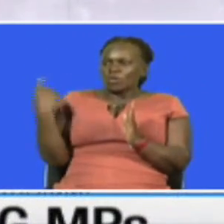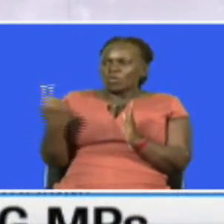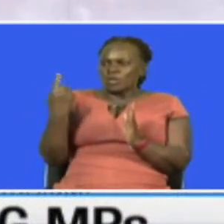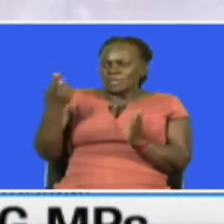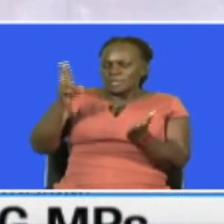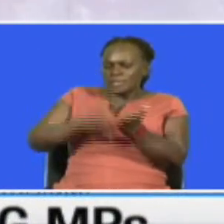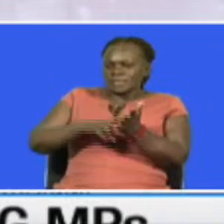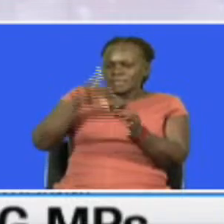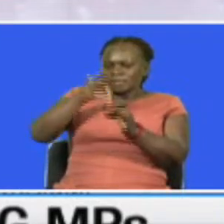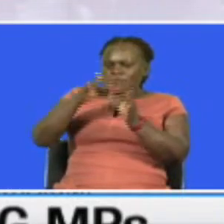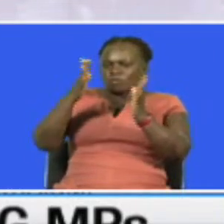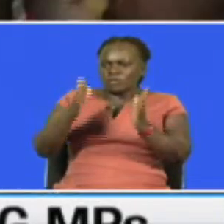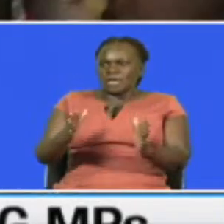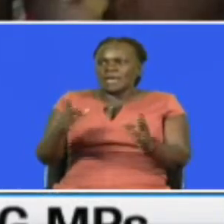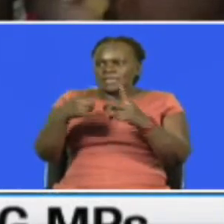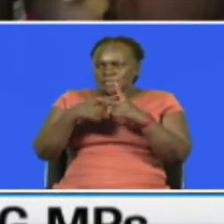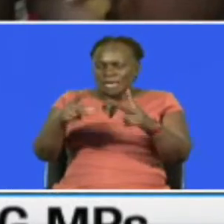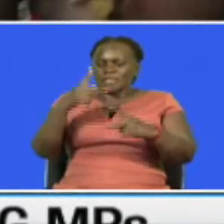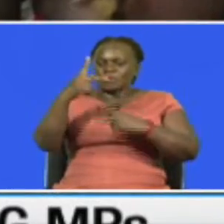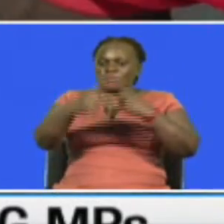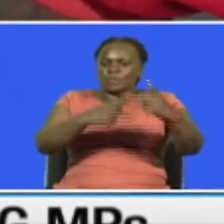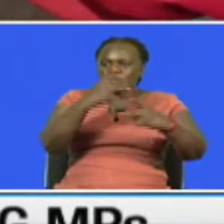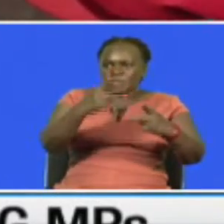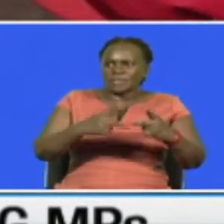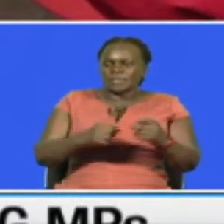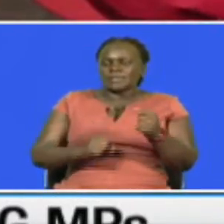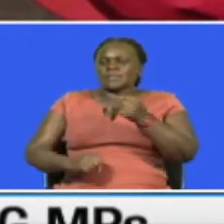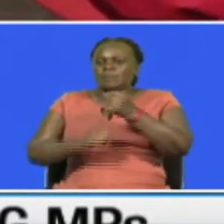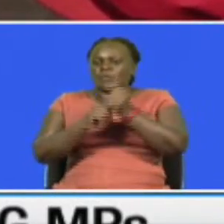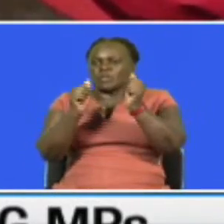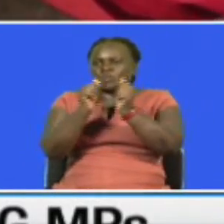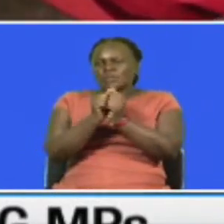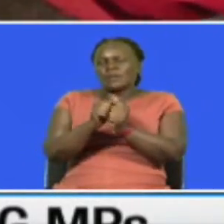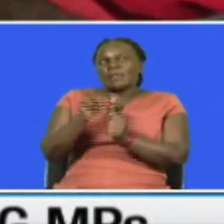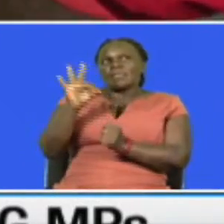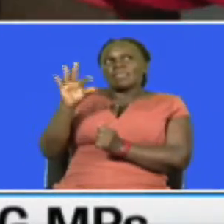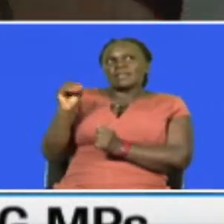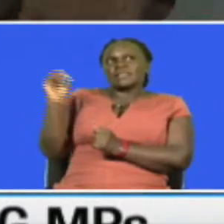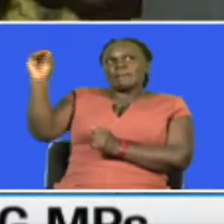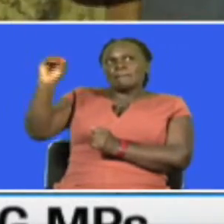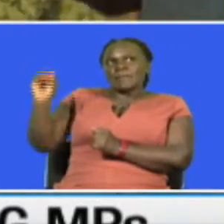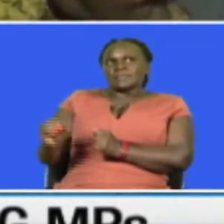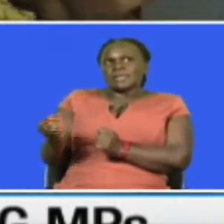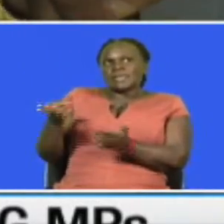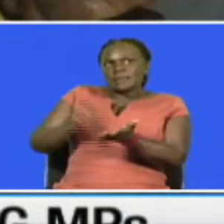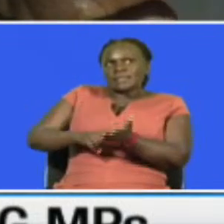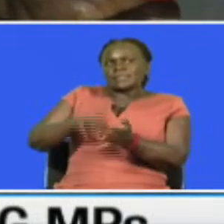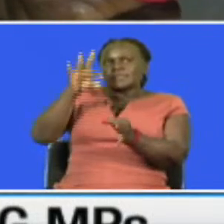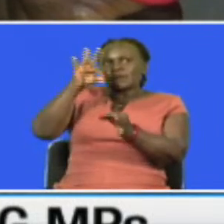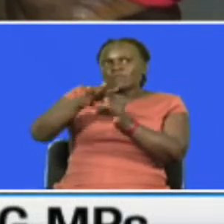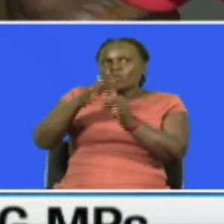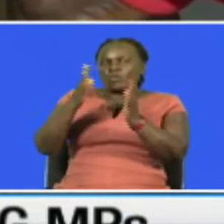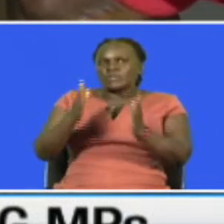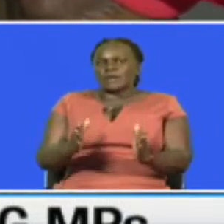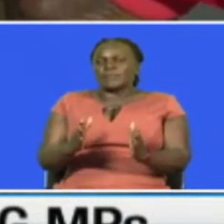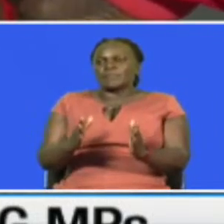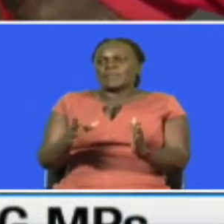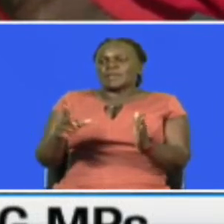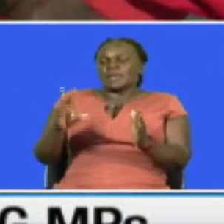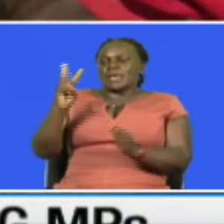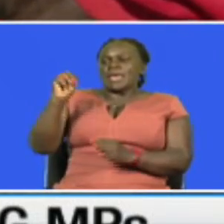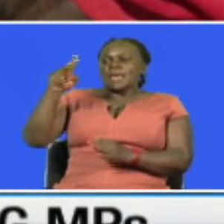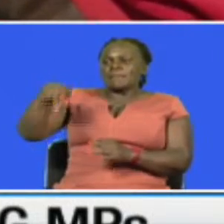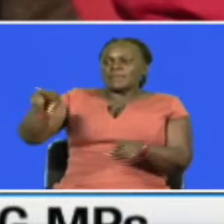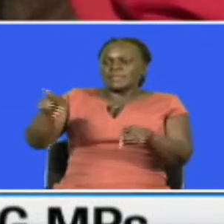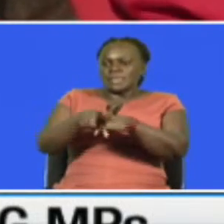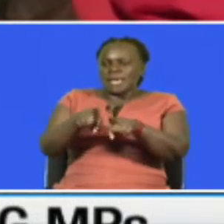a registered voter could initiate the process, supported by at least 30% of registered voters. The legislators